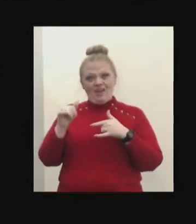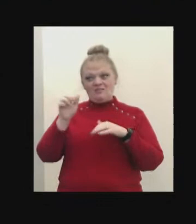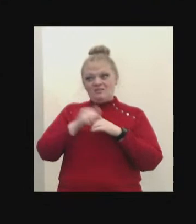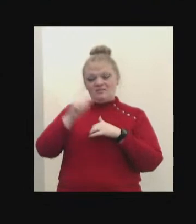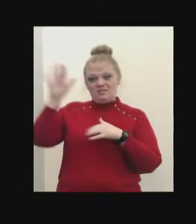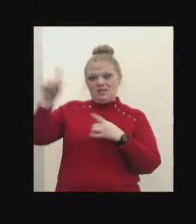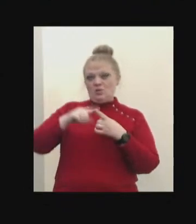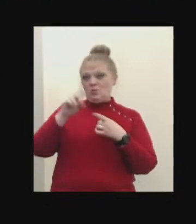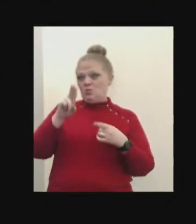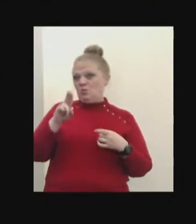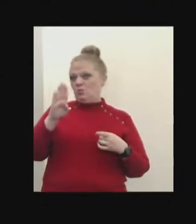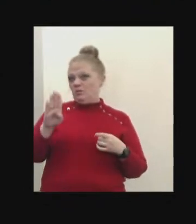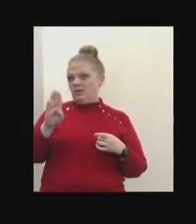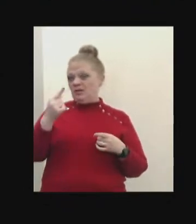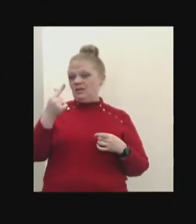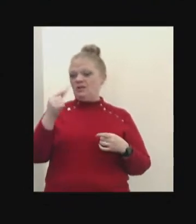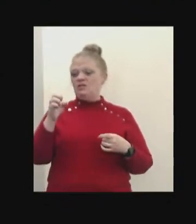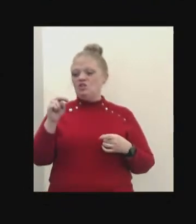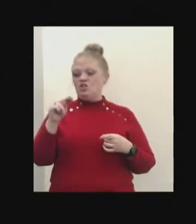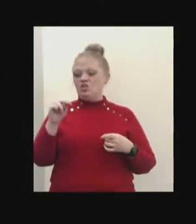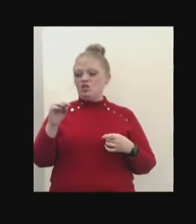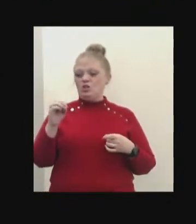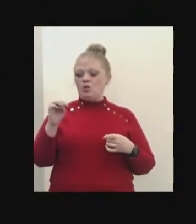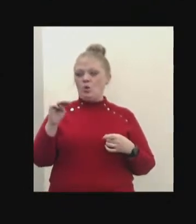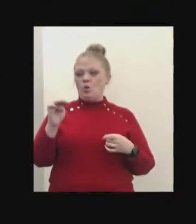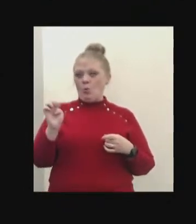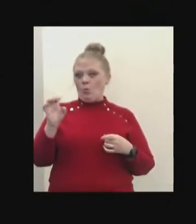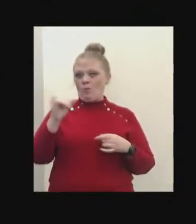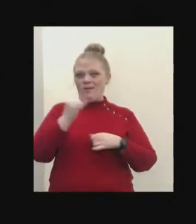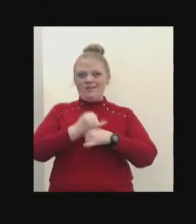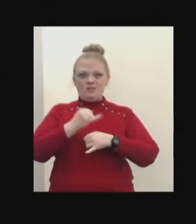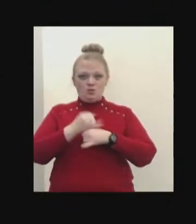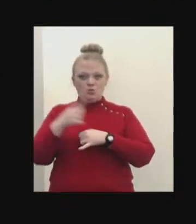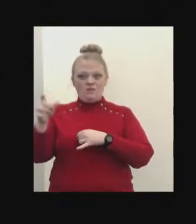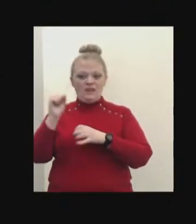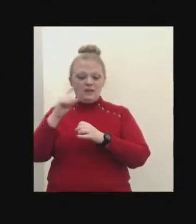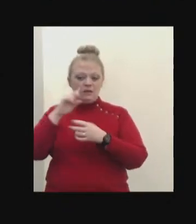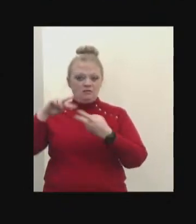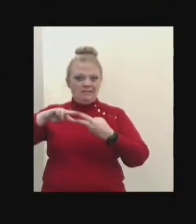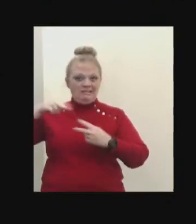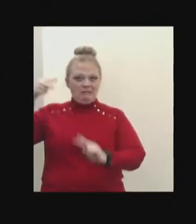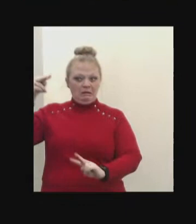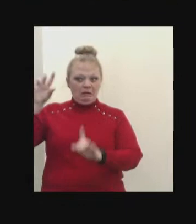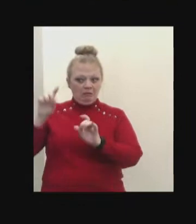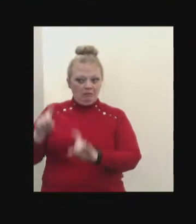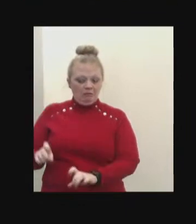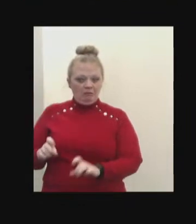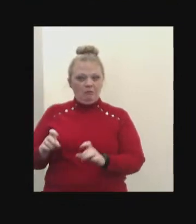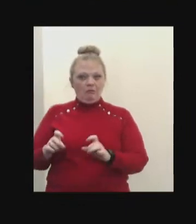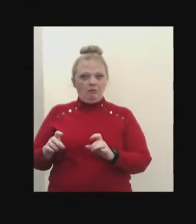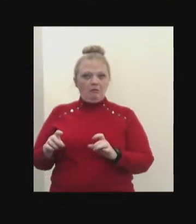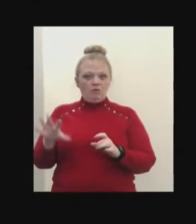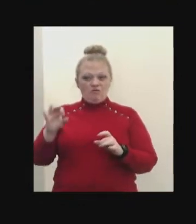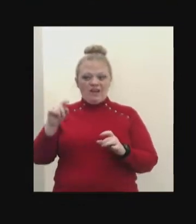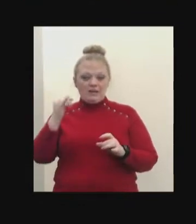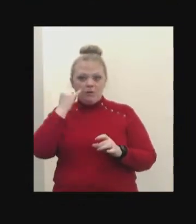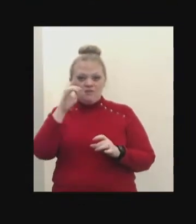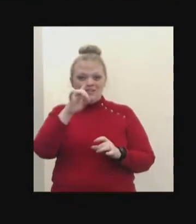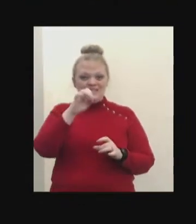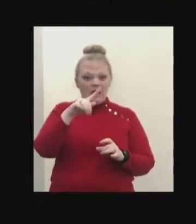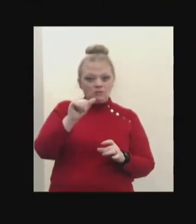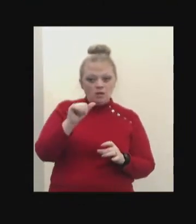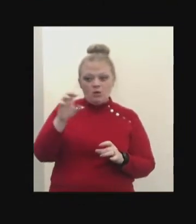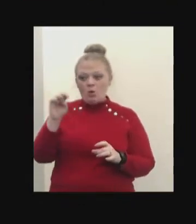UB Genome Institute so that they can do the DNA sequencing and determine if you actually have Omicron or Delta. But to